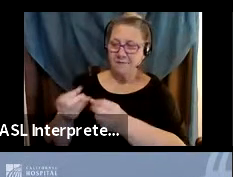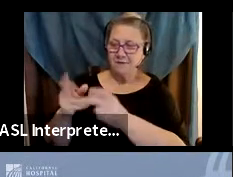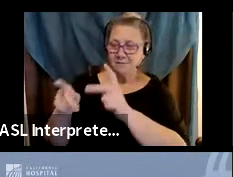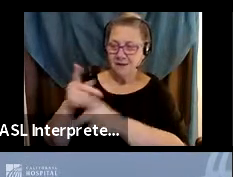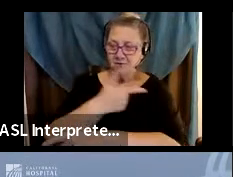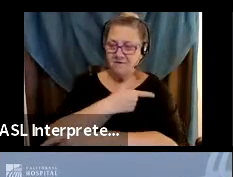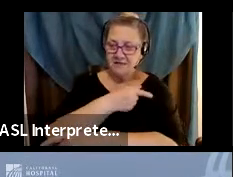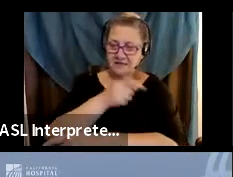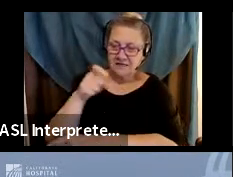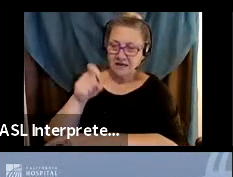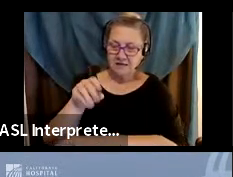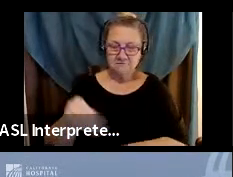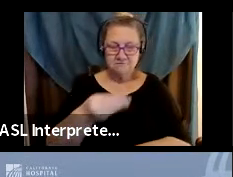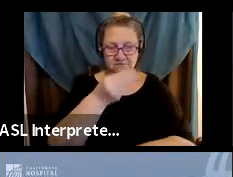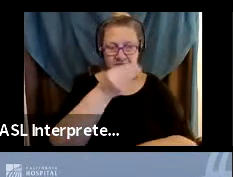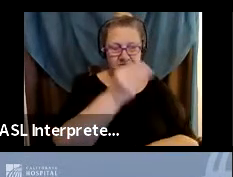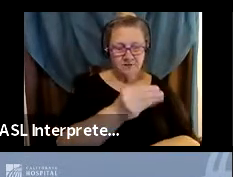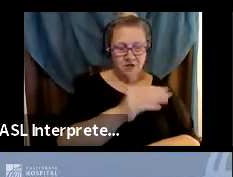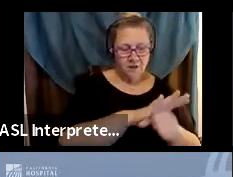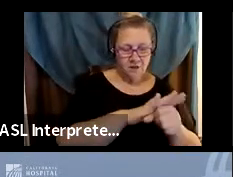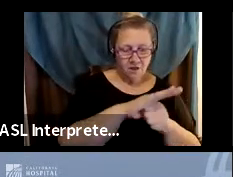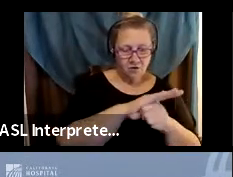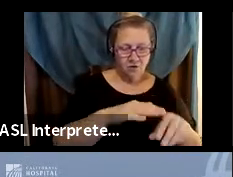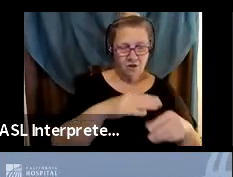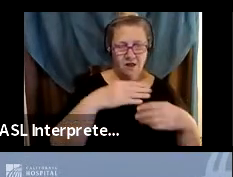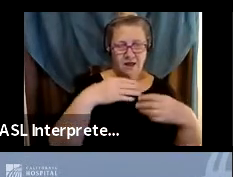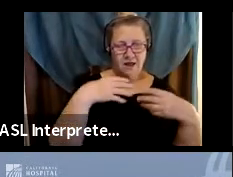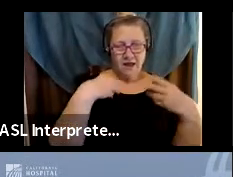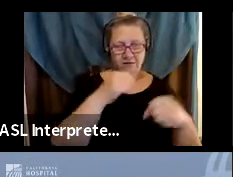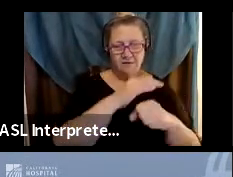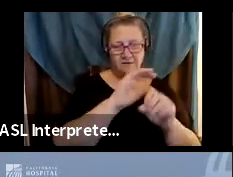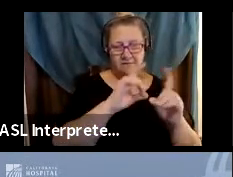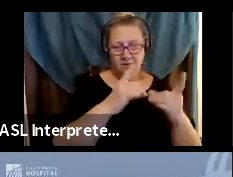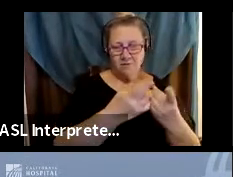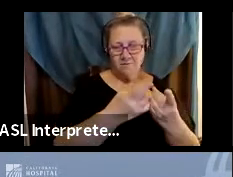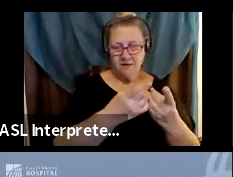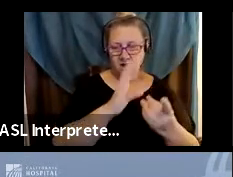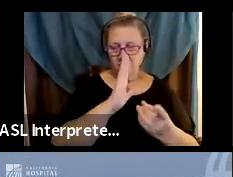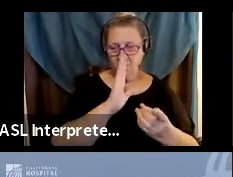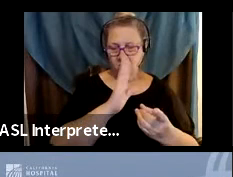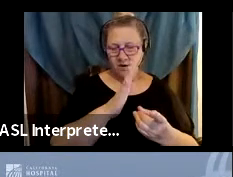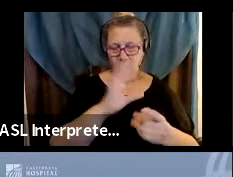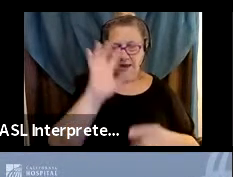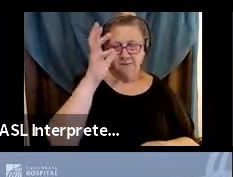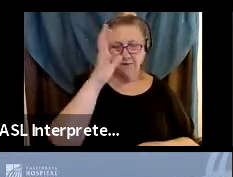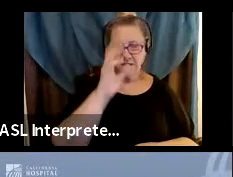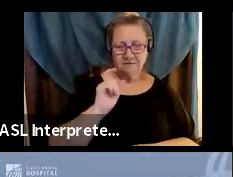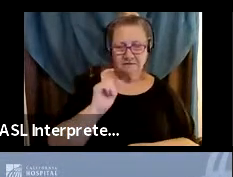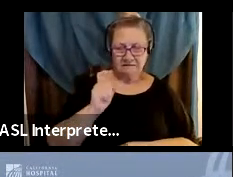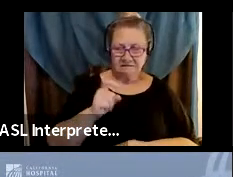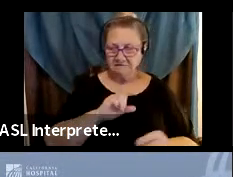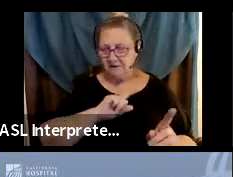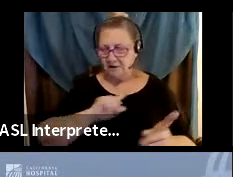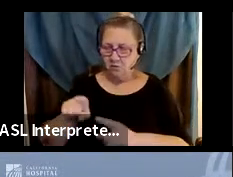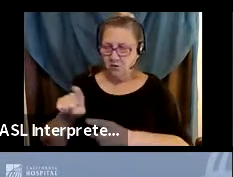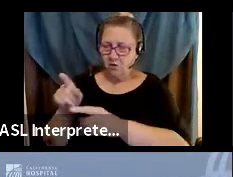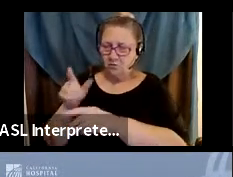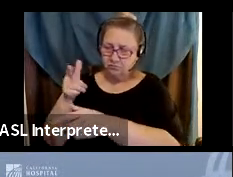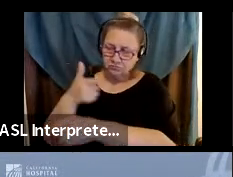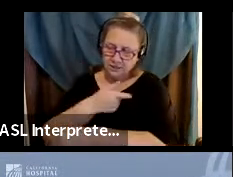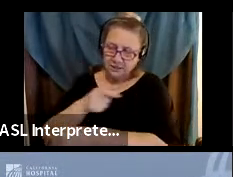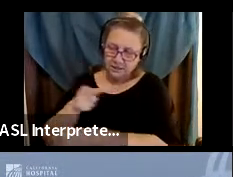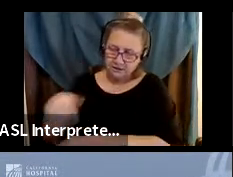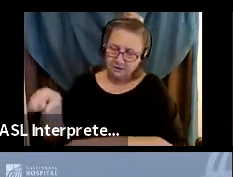get that to the local health jurisdiction, who will then consolidate all of that information for the ambulance strike team. Thank you. That's very helpful.